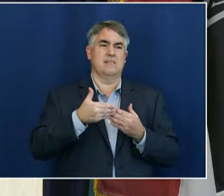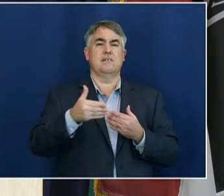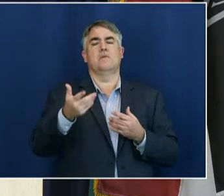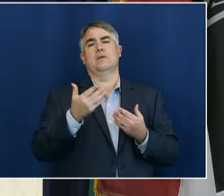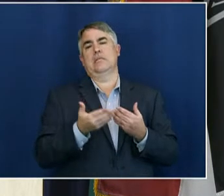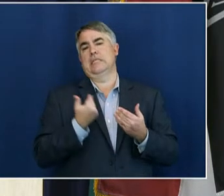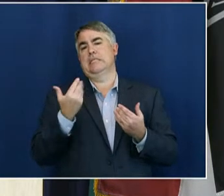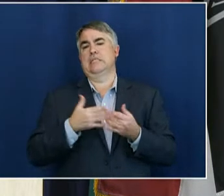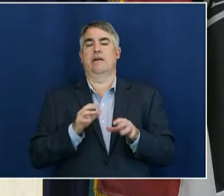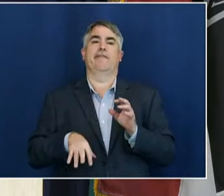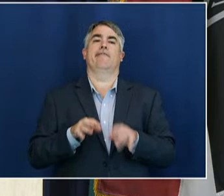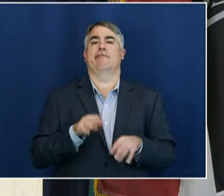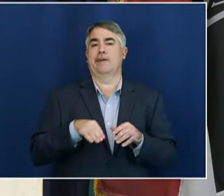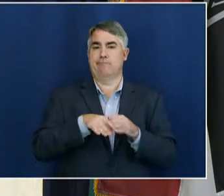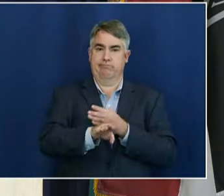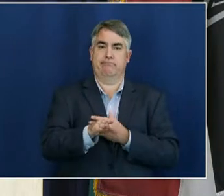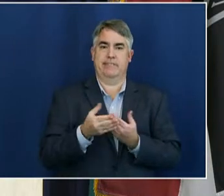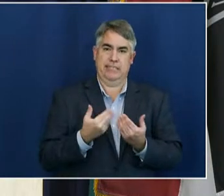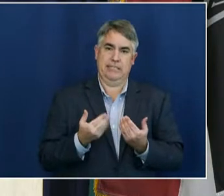as we work through this.